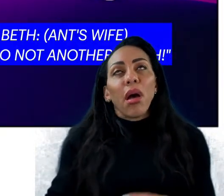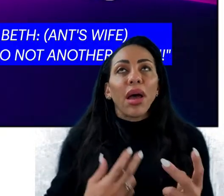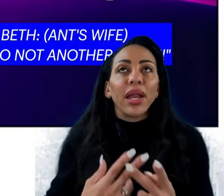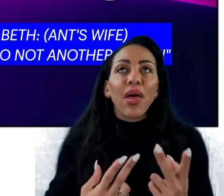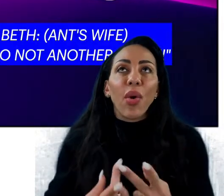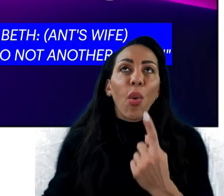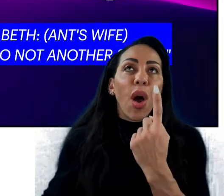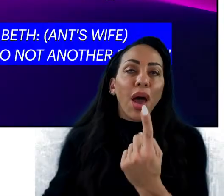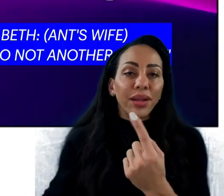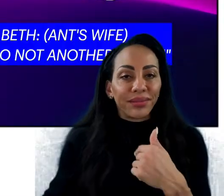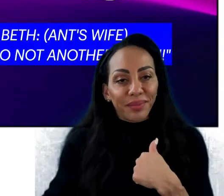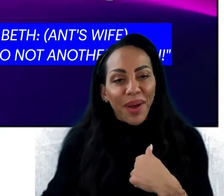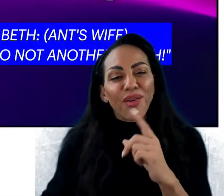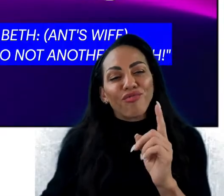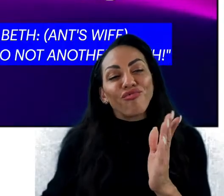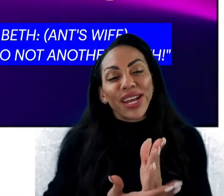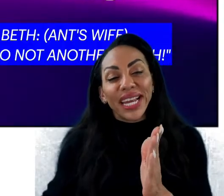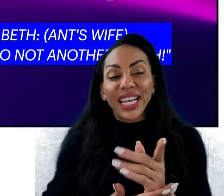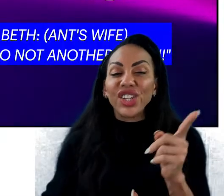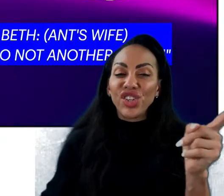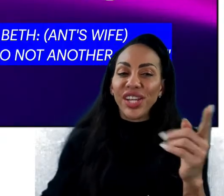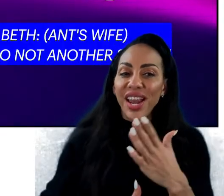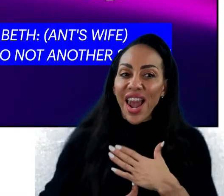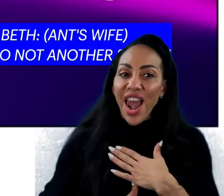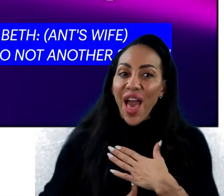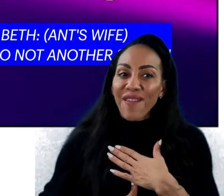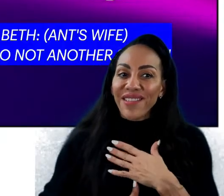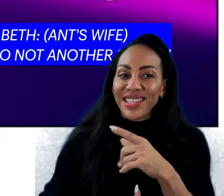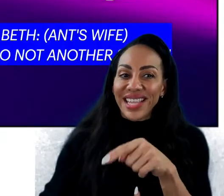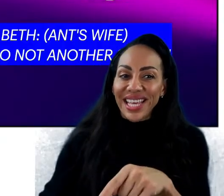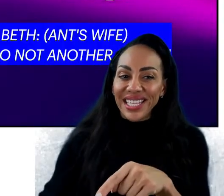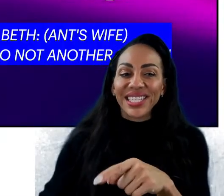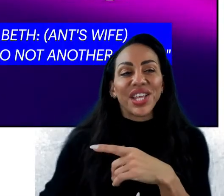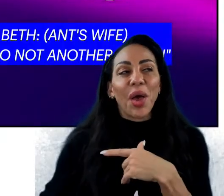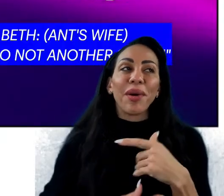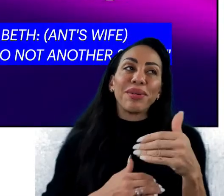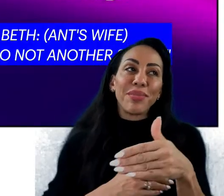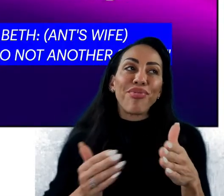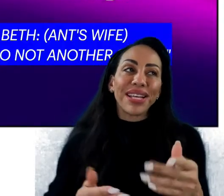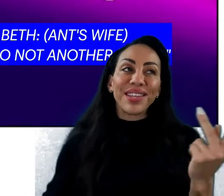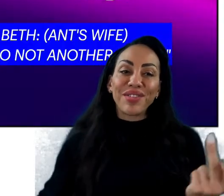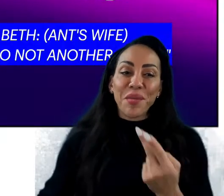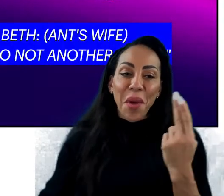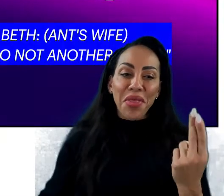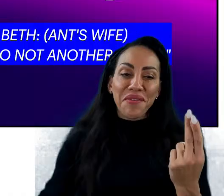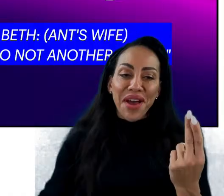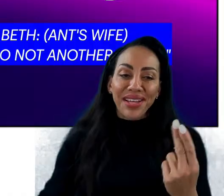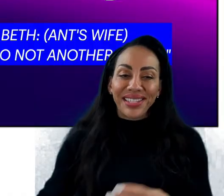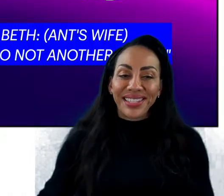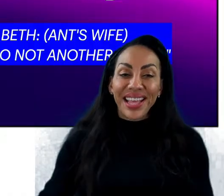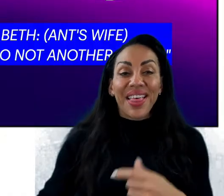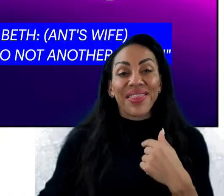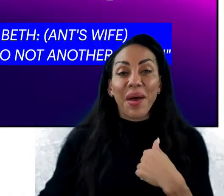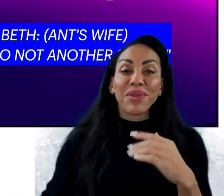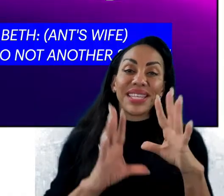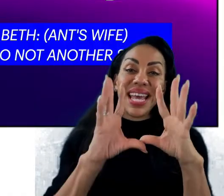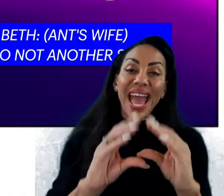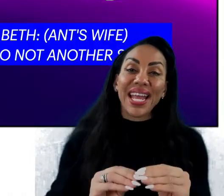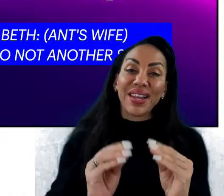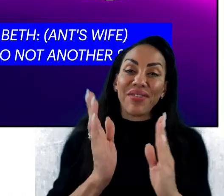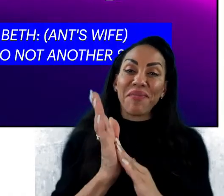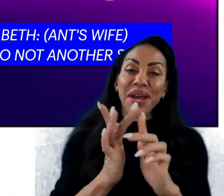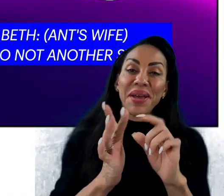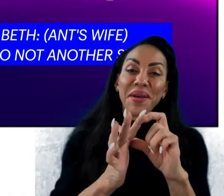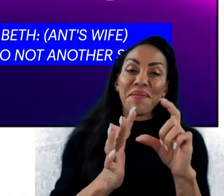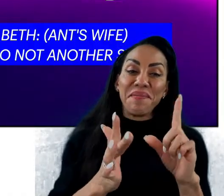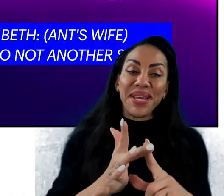a present for both of us. But yeah, that was So that was kind of the end of my MIDI journey. Was ending up back in the store, and you